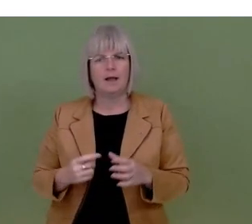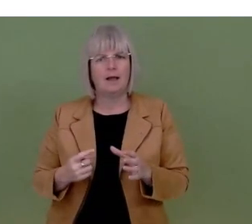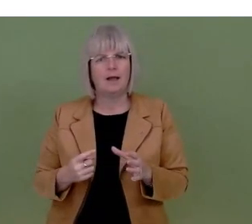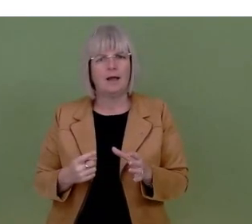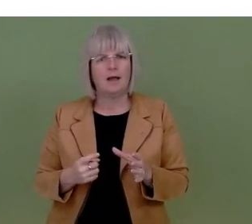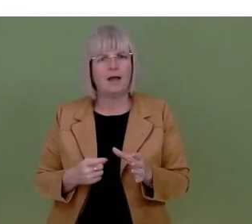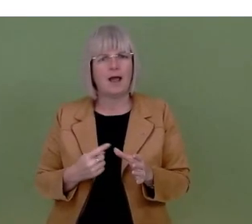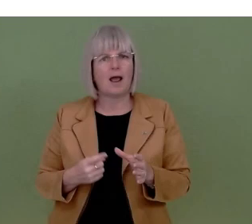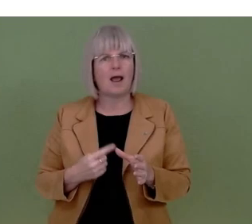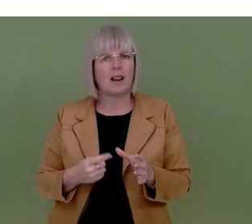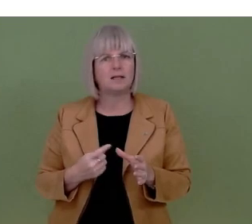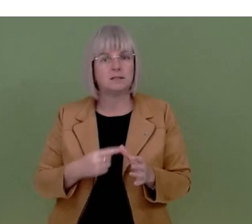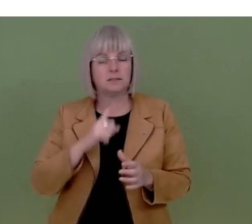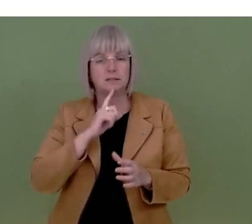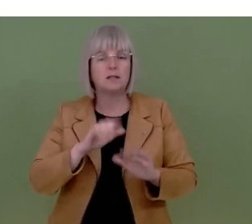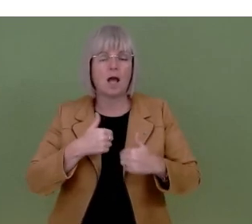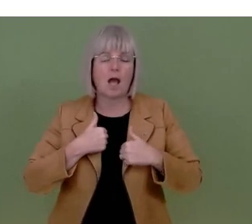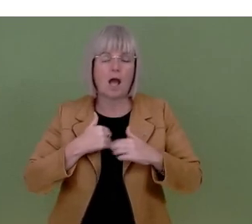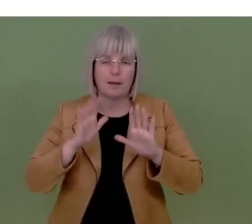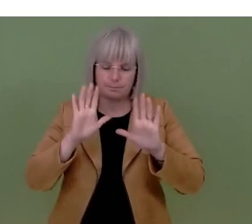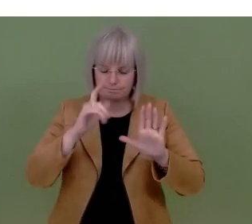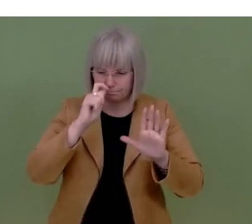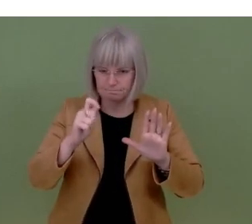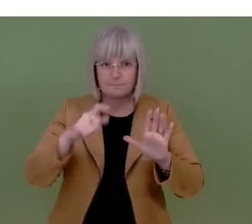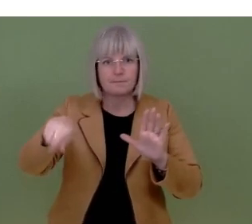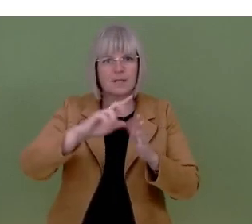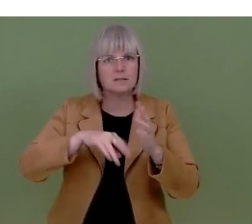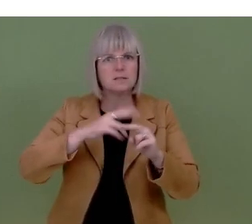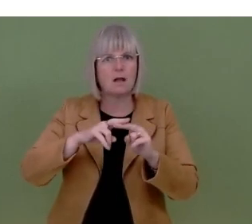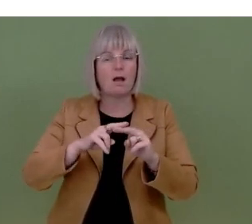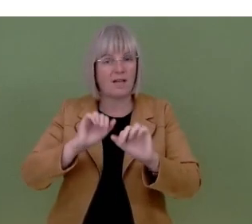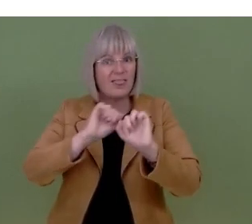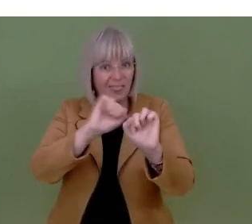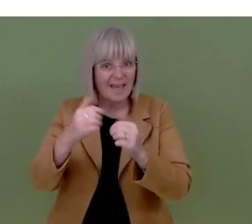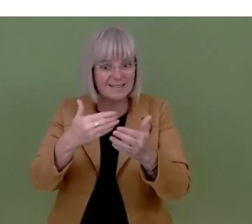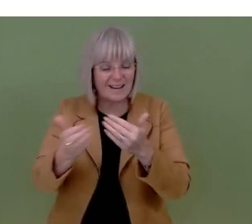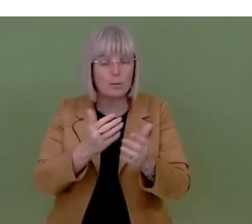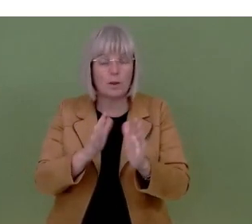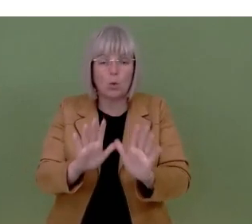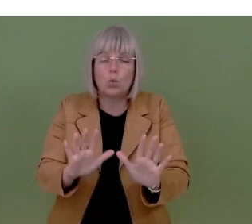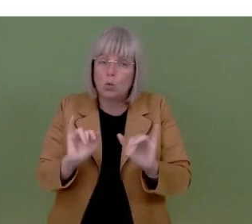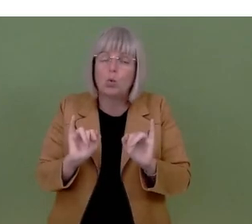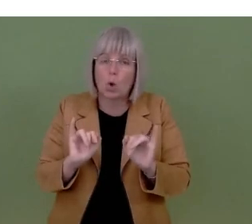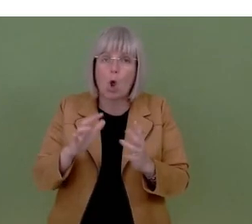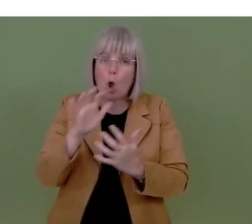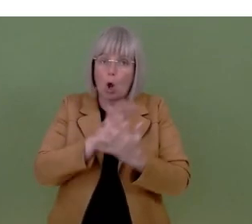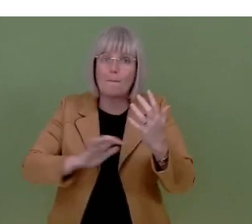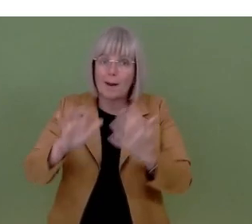who really are dealing with very complex surgeries. But by the same token,